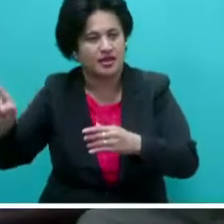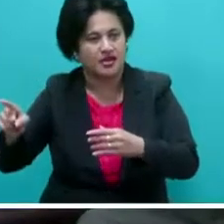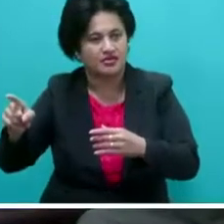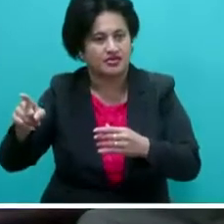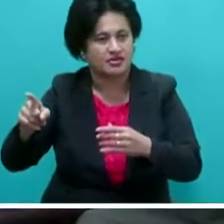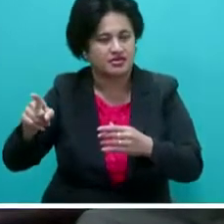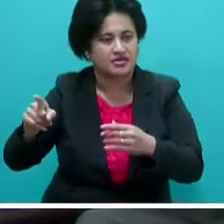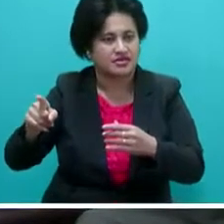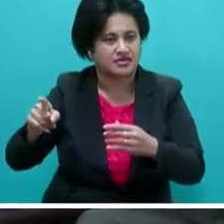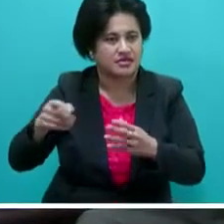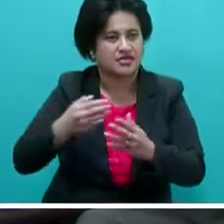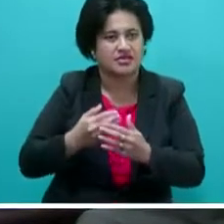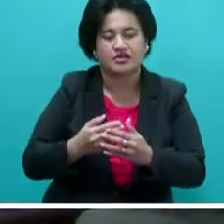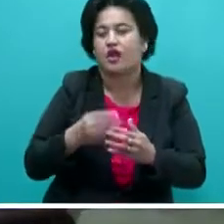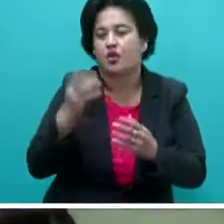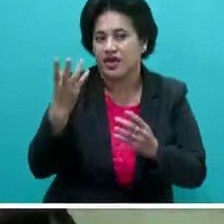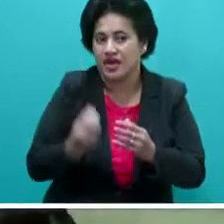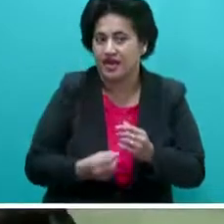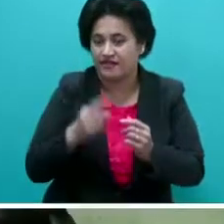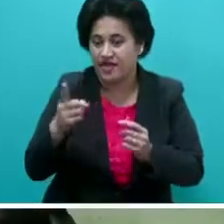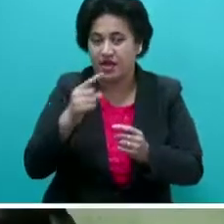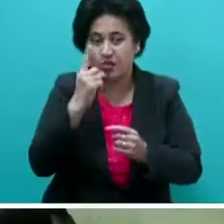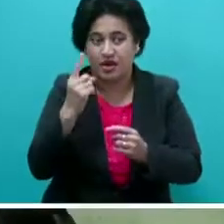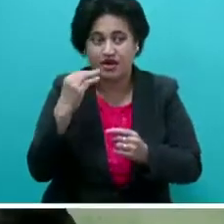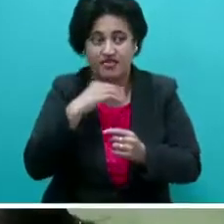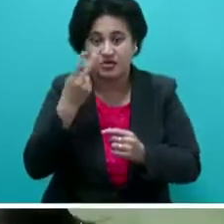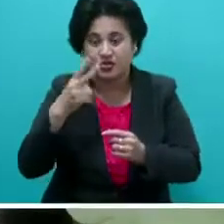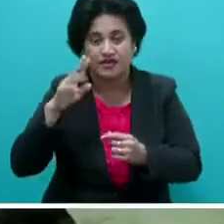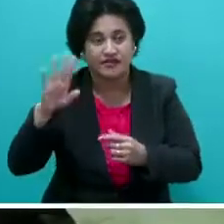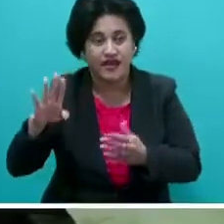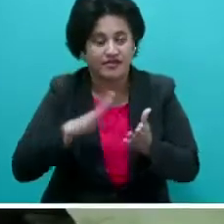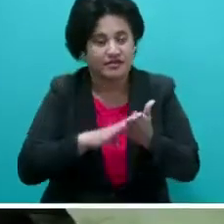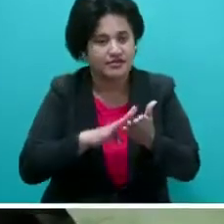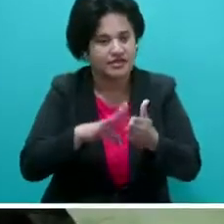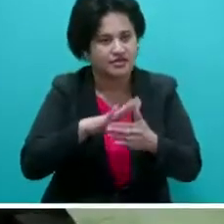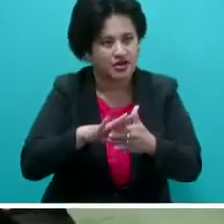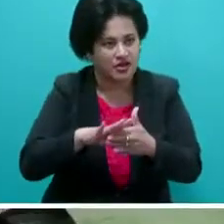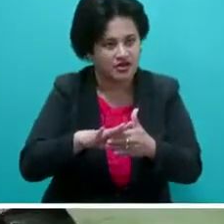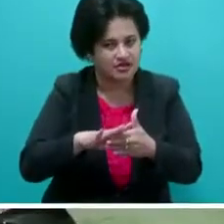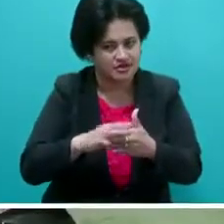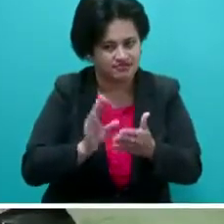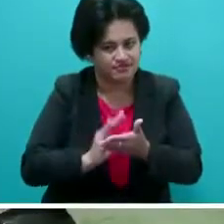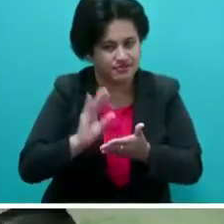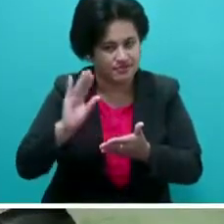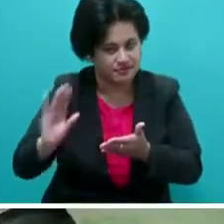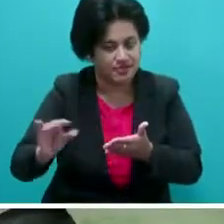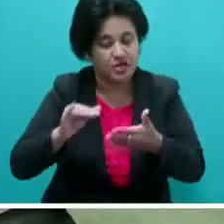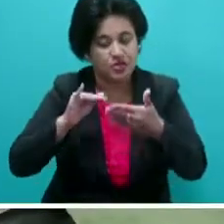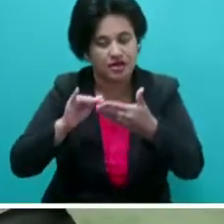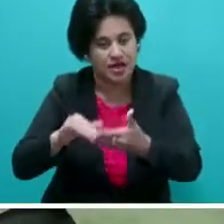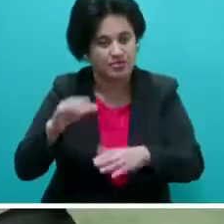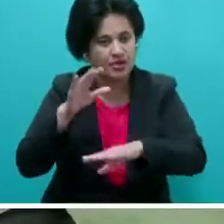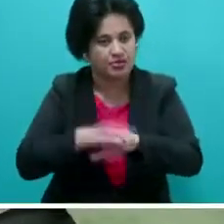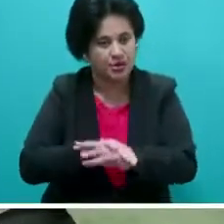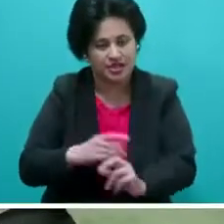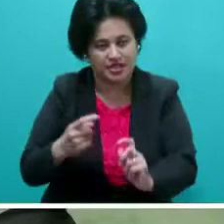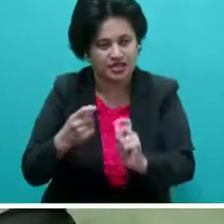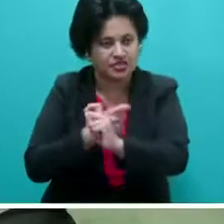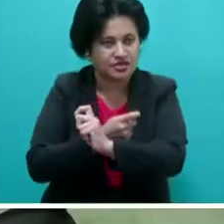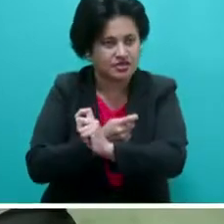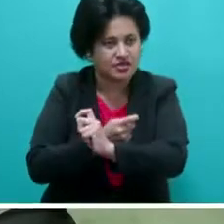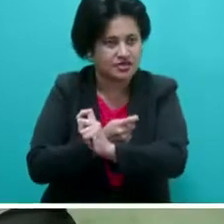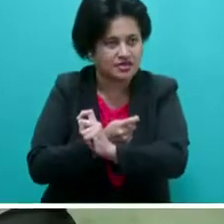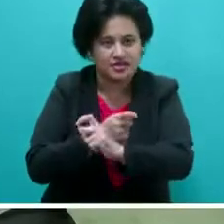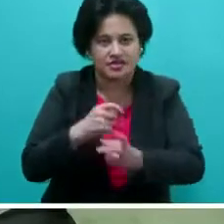a $125 million restructure that's taking place to help our police force modernize, Mr. Speaker, sir. No amount of head shaking, no amount